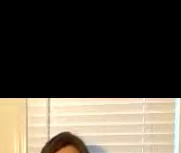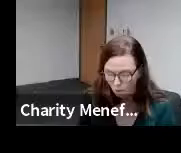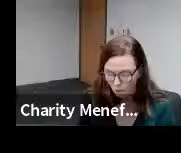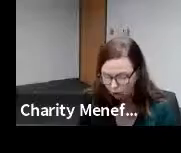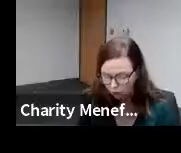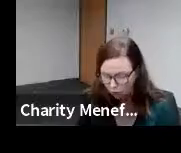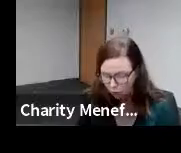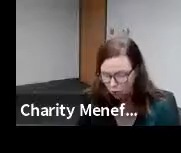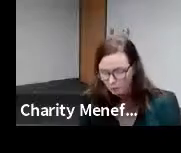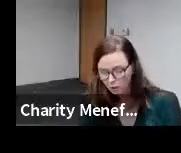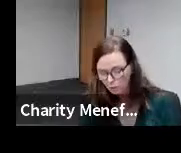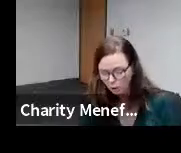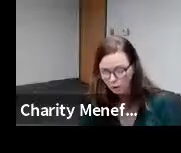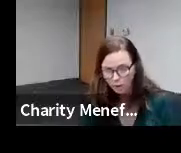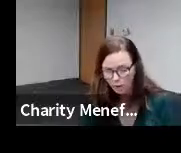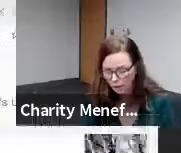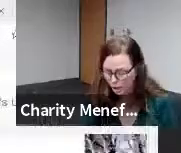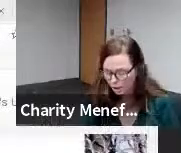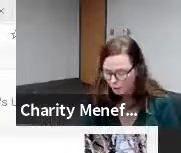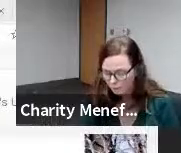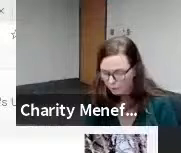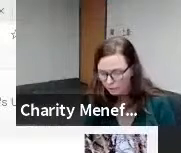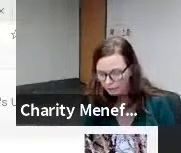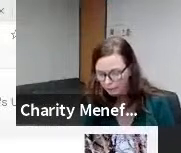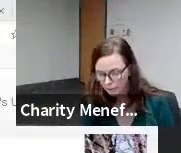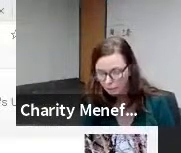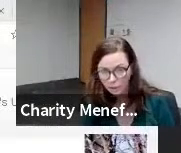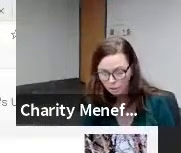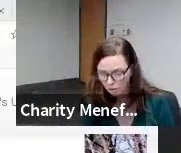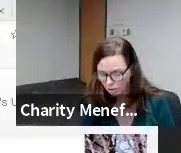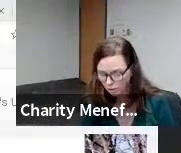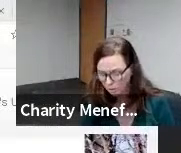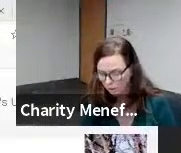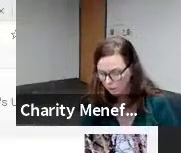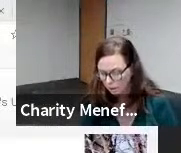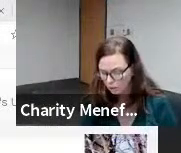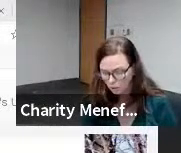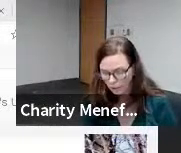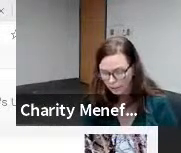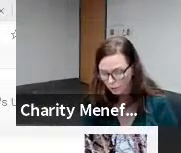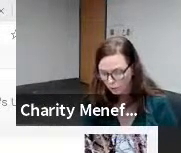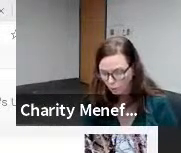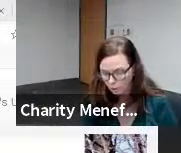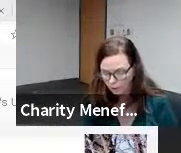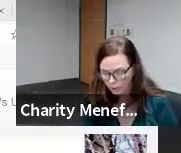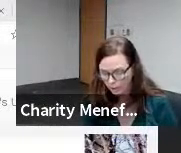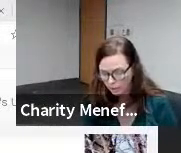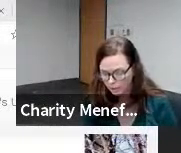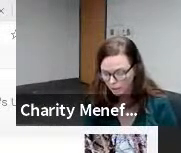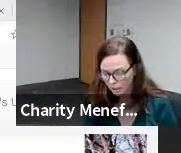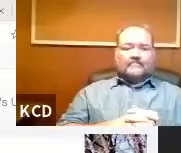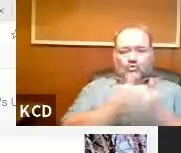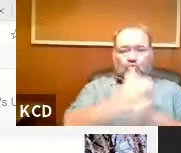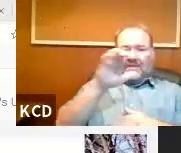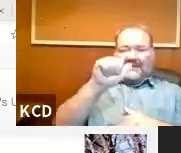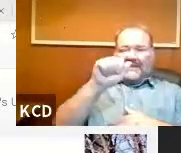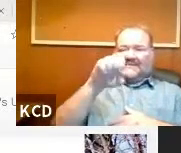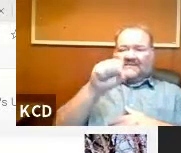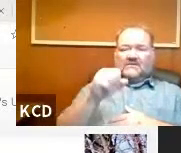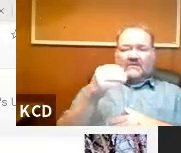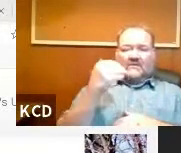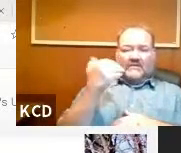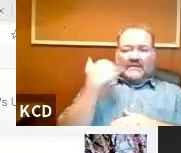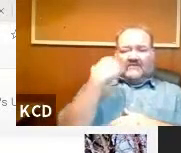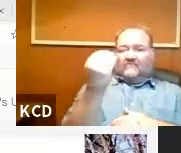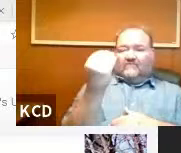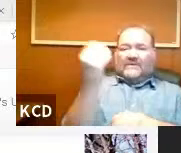All right, so moving into the first benchmark, the sustained reduction or stability in new cases for 14 days. In the last